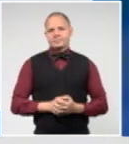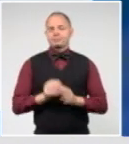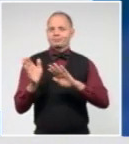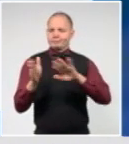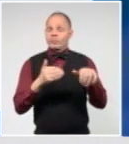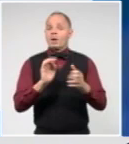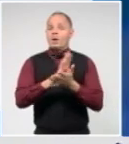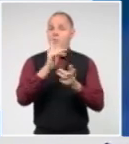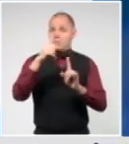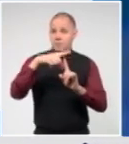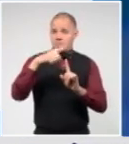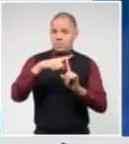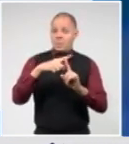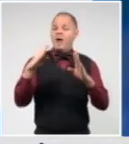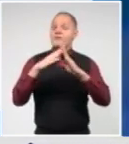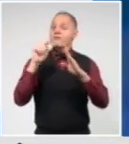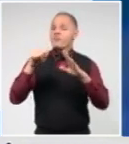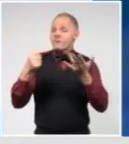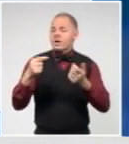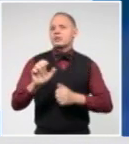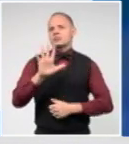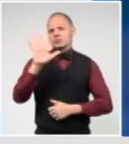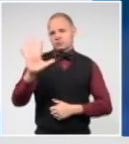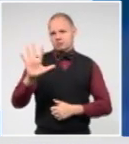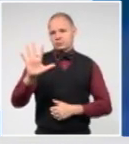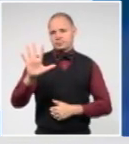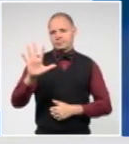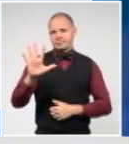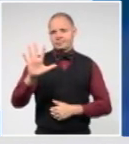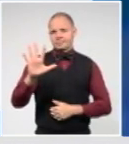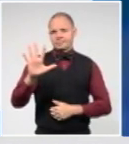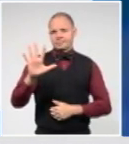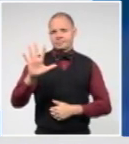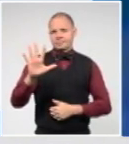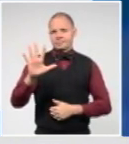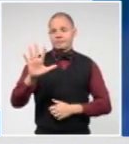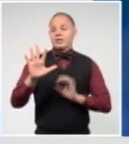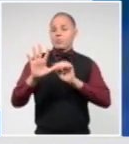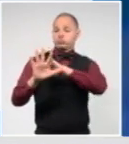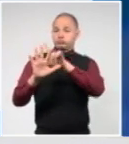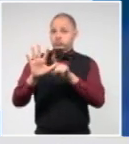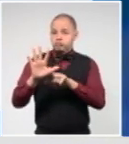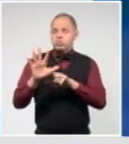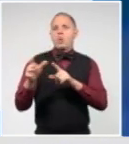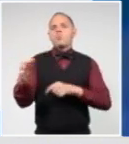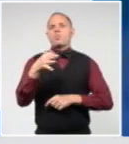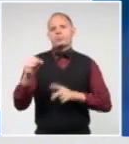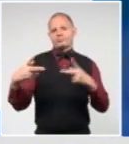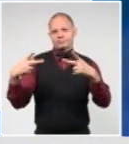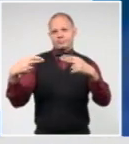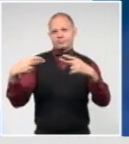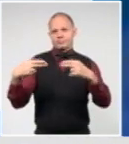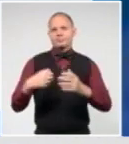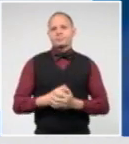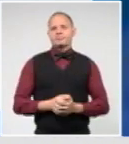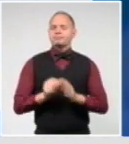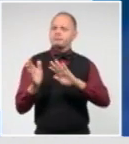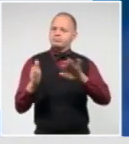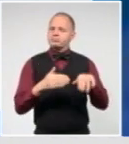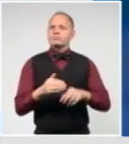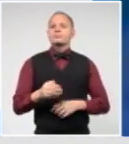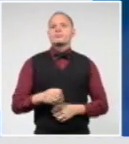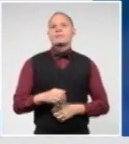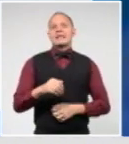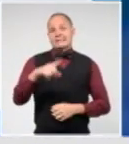and San Antonio with 1 case. The 5 cases from Matanzas all belong to